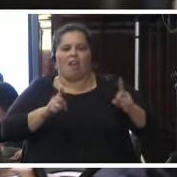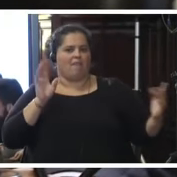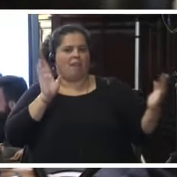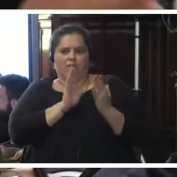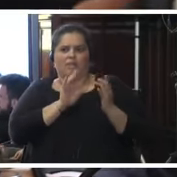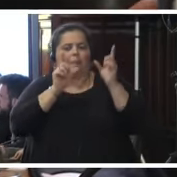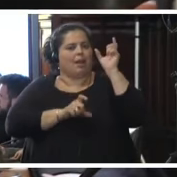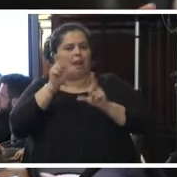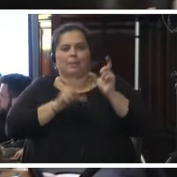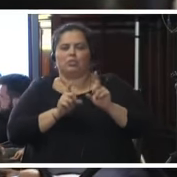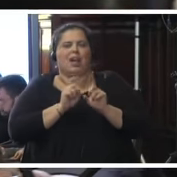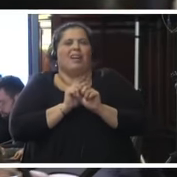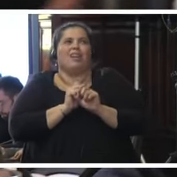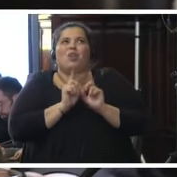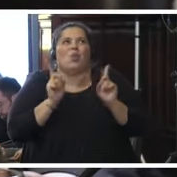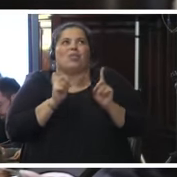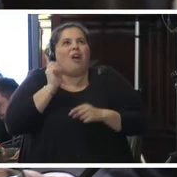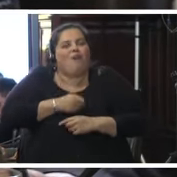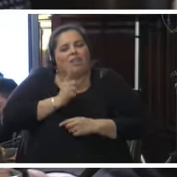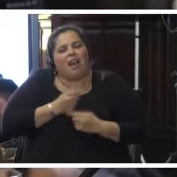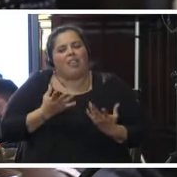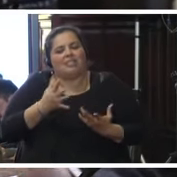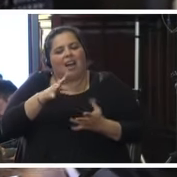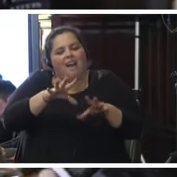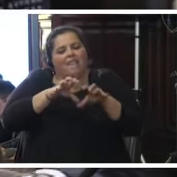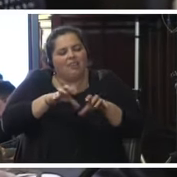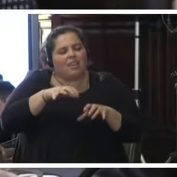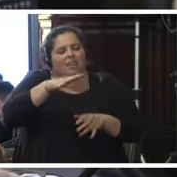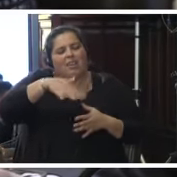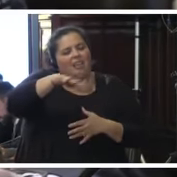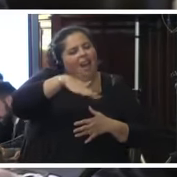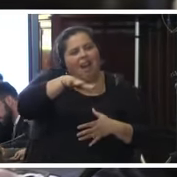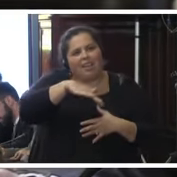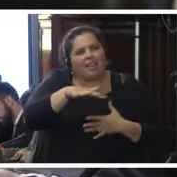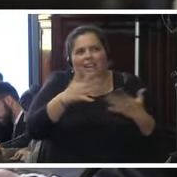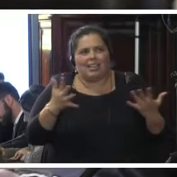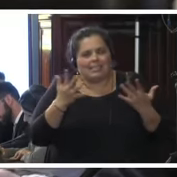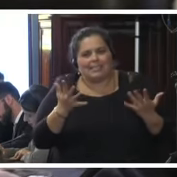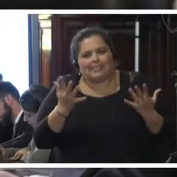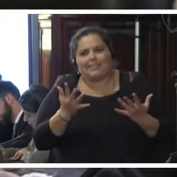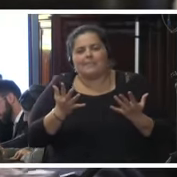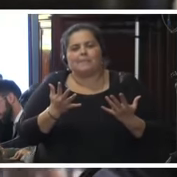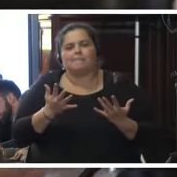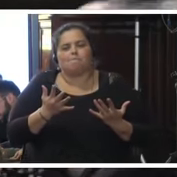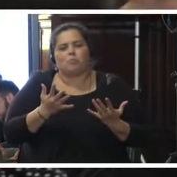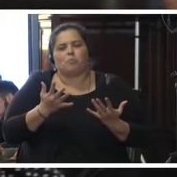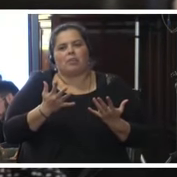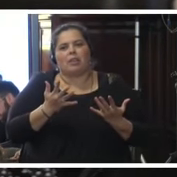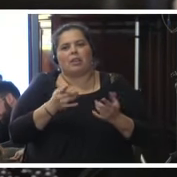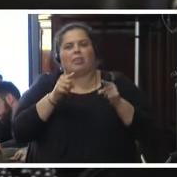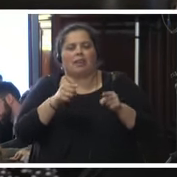which, as you spoke about the 15 buildings in the better parts of the city.